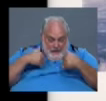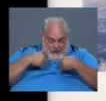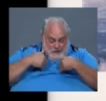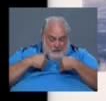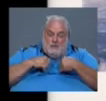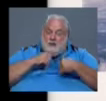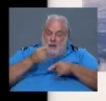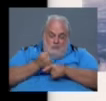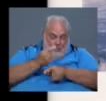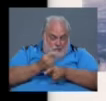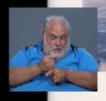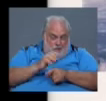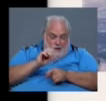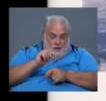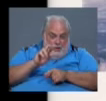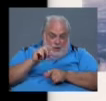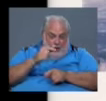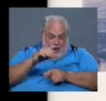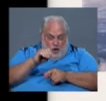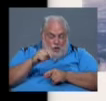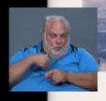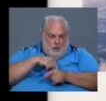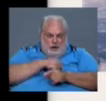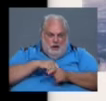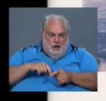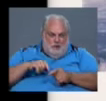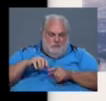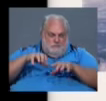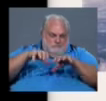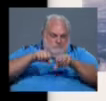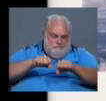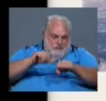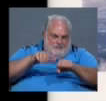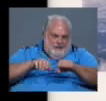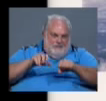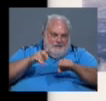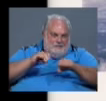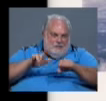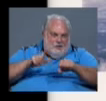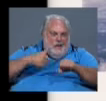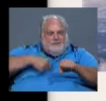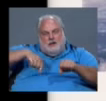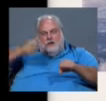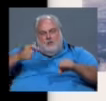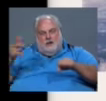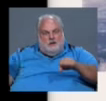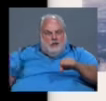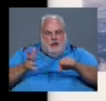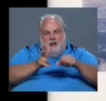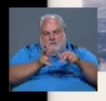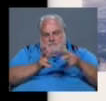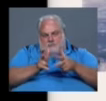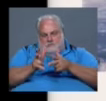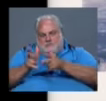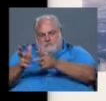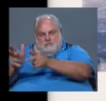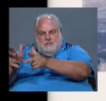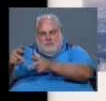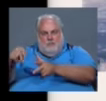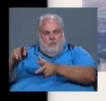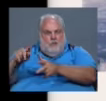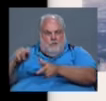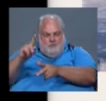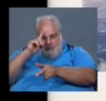that's inappropriate, then we can divert that vessel, or we can have another ship come out and escort that vessel into a port to make sure